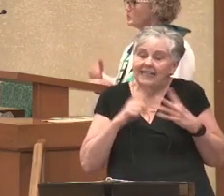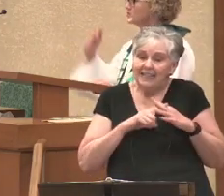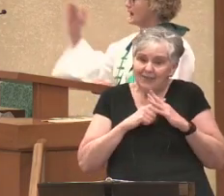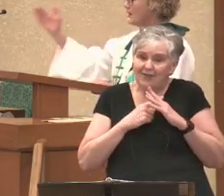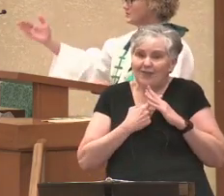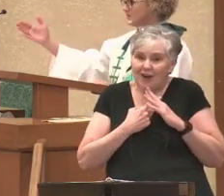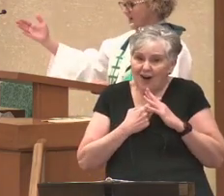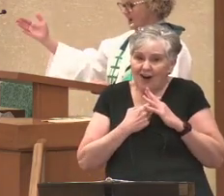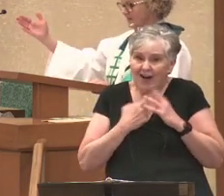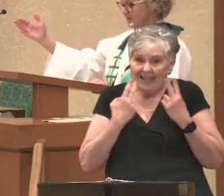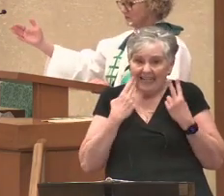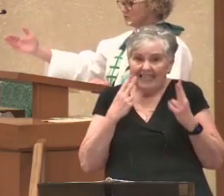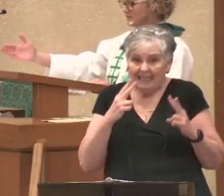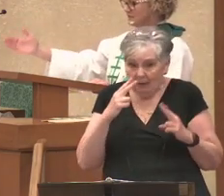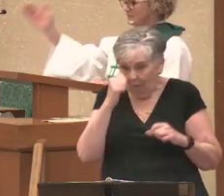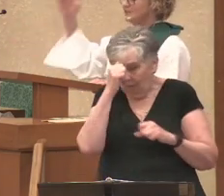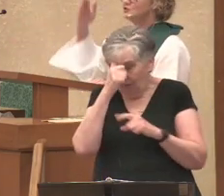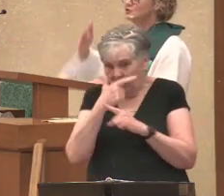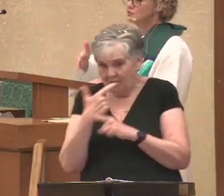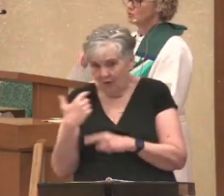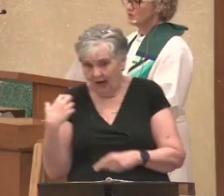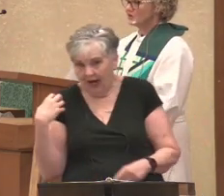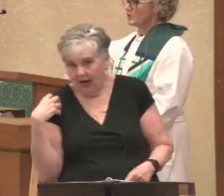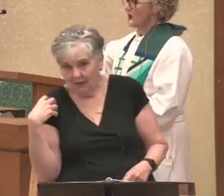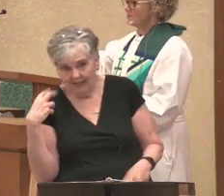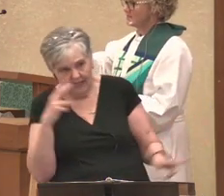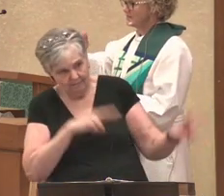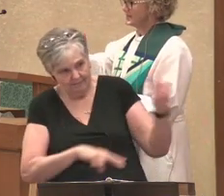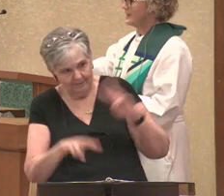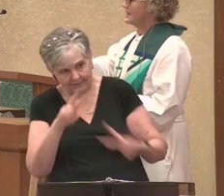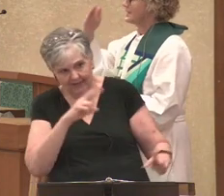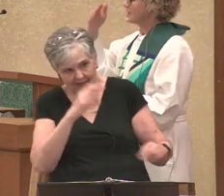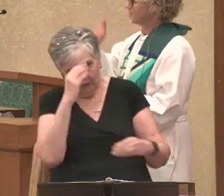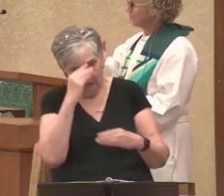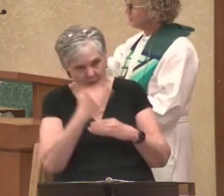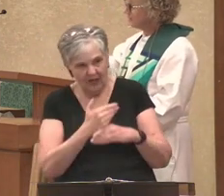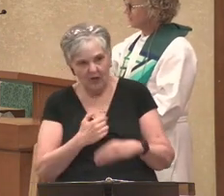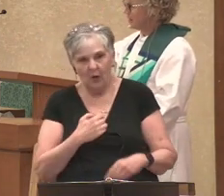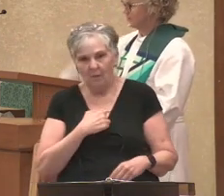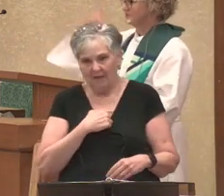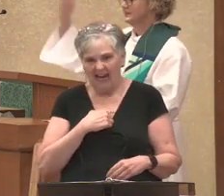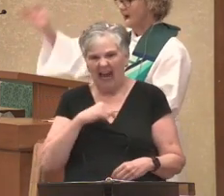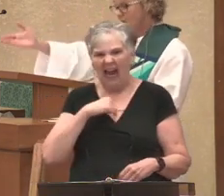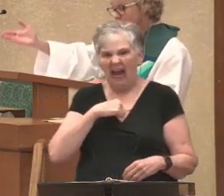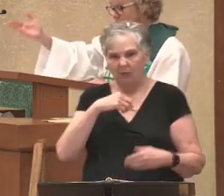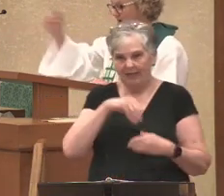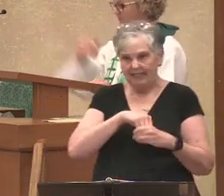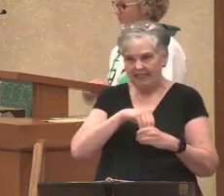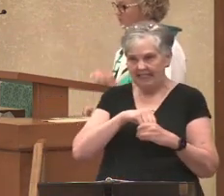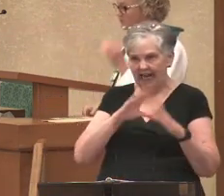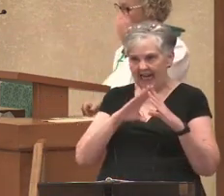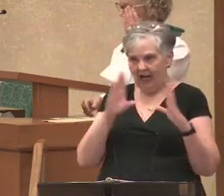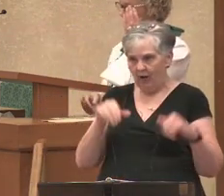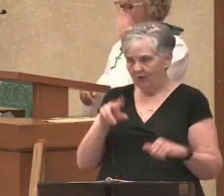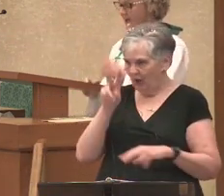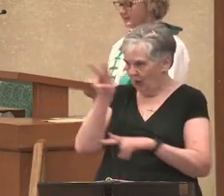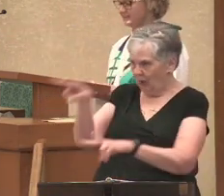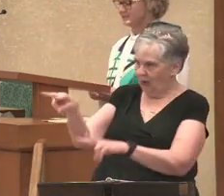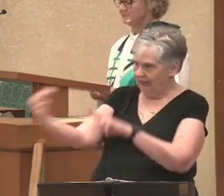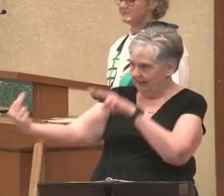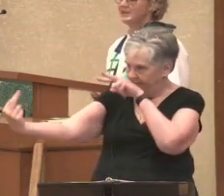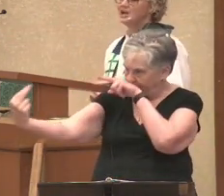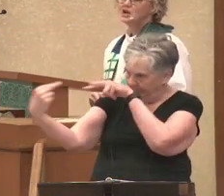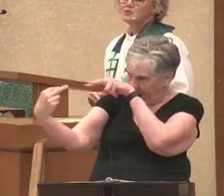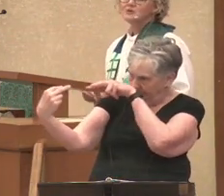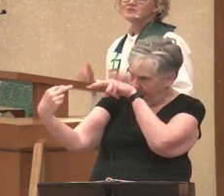brother was outside looking into the window at me, and I was inside looking out of the window at